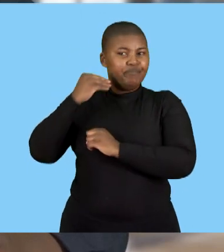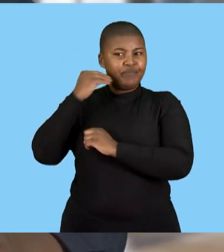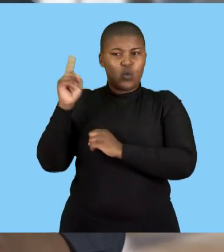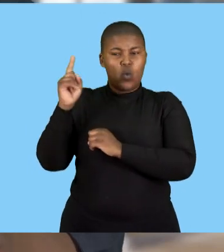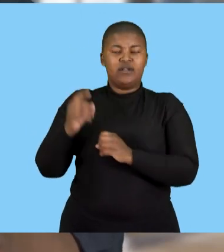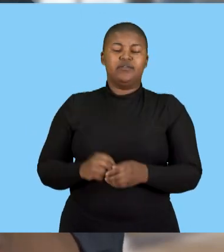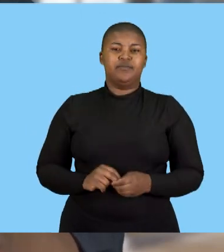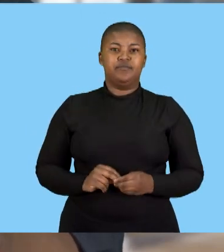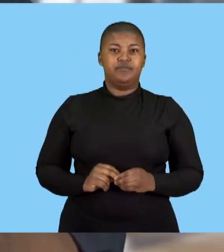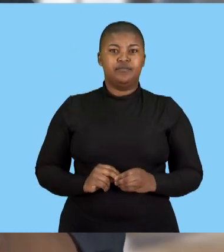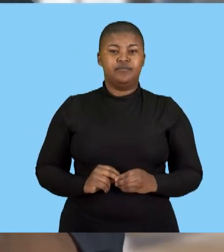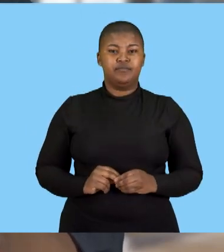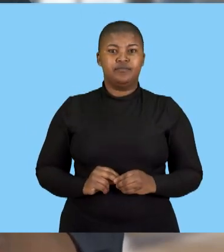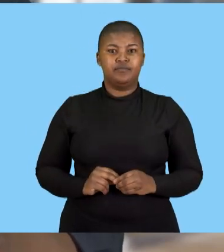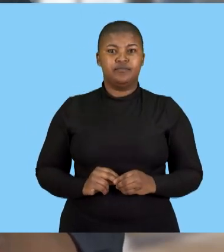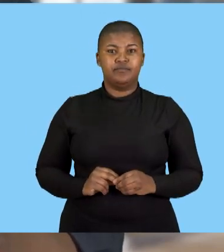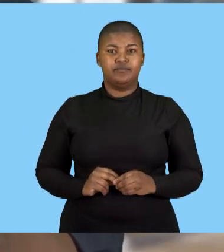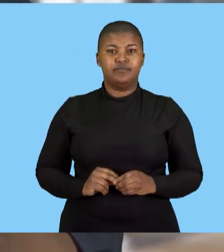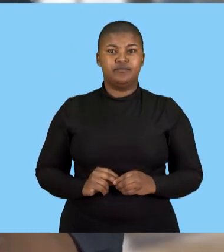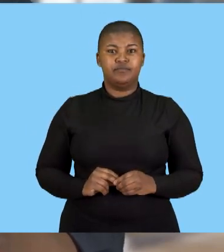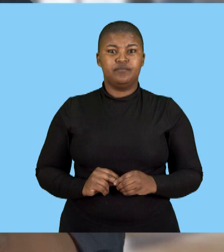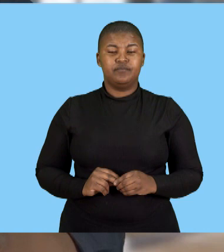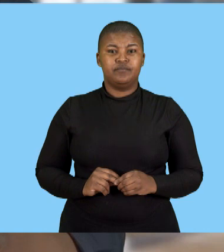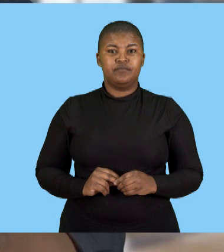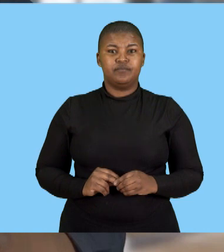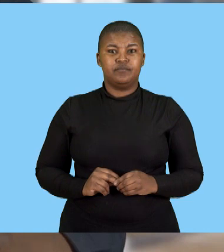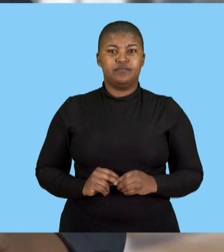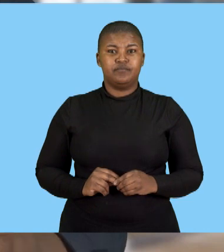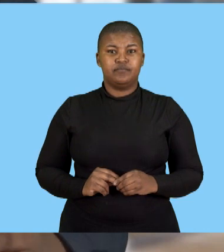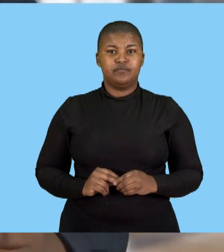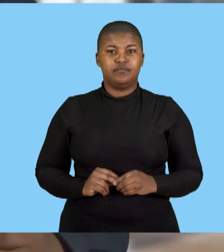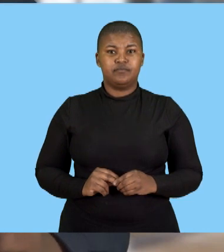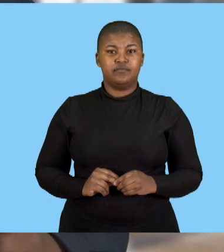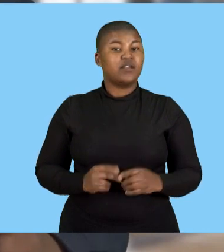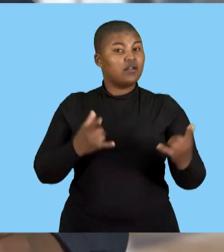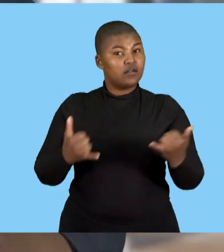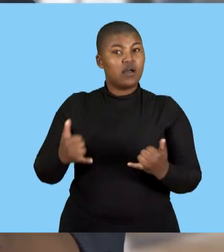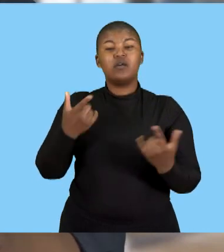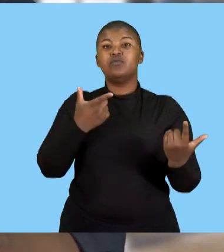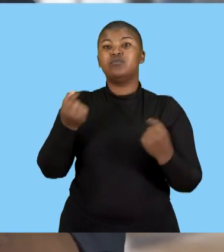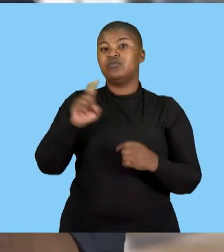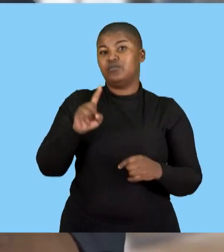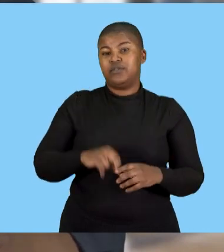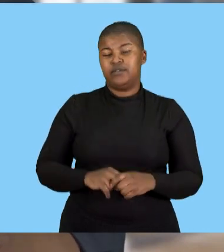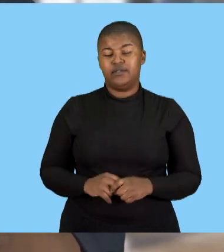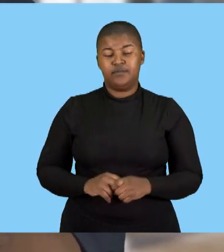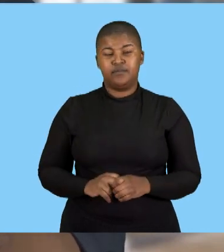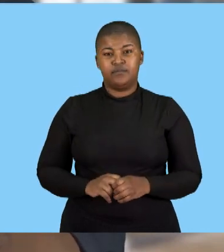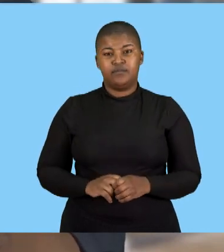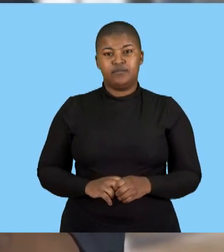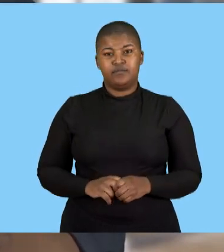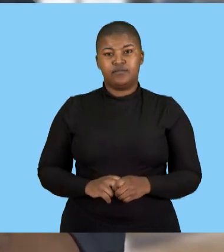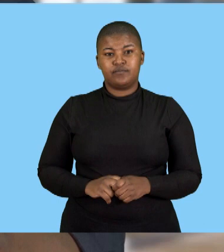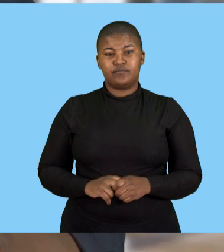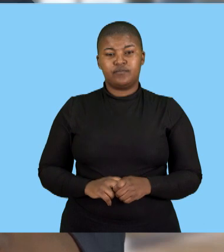they can present or during the actual presentation. Now, factors to be considered while